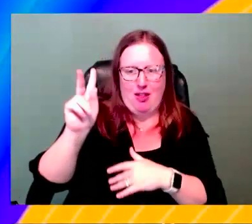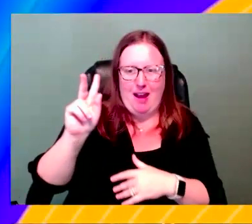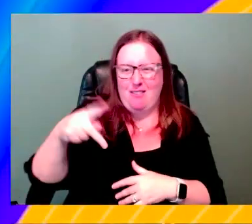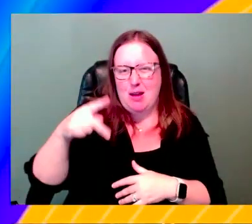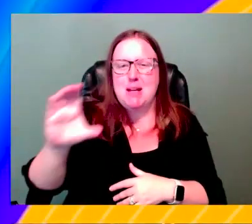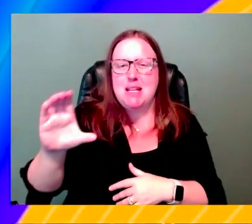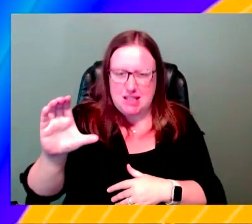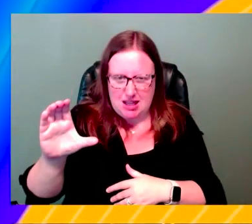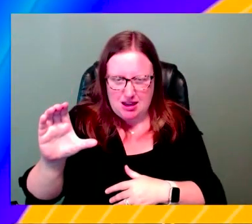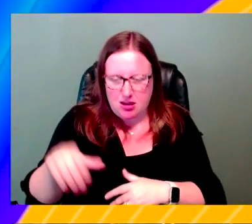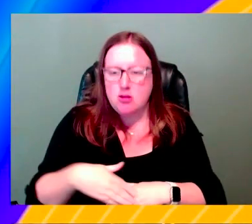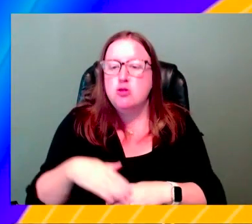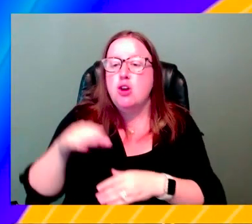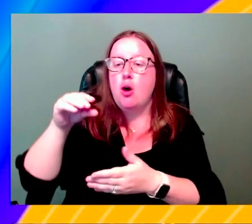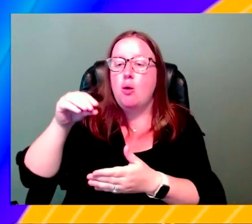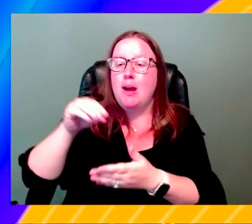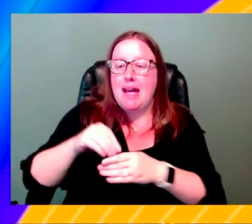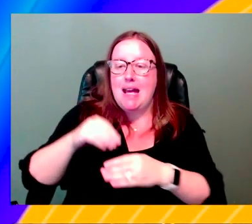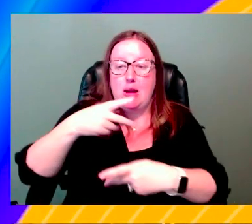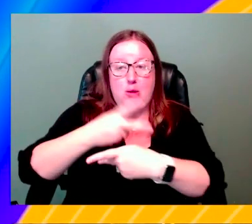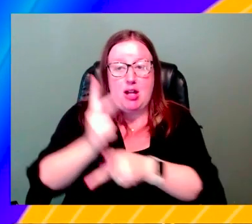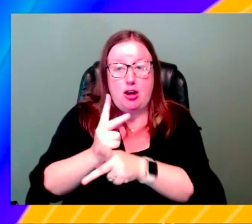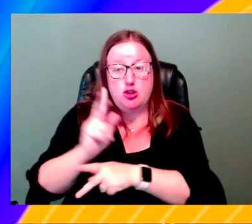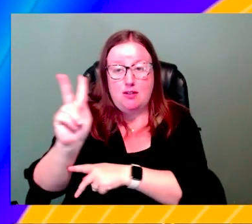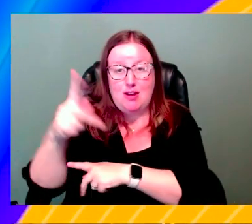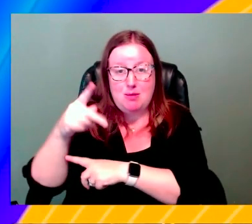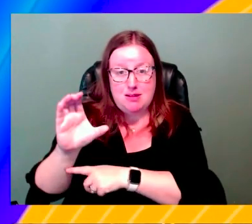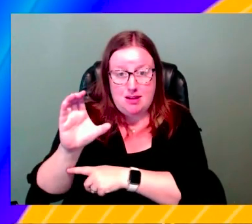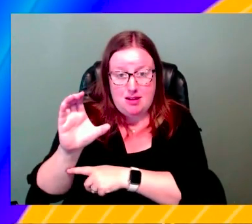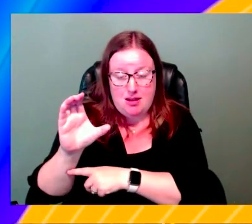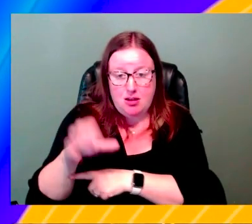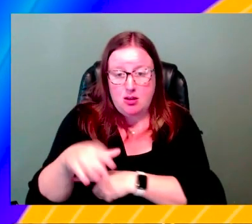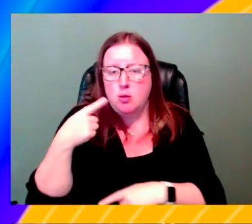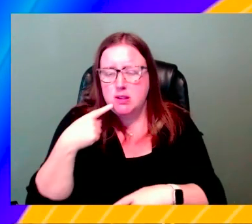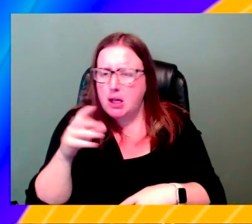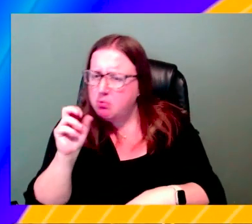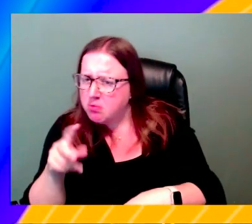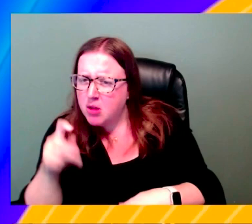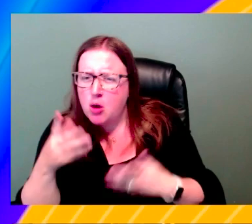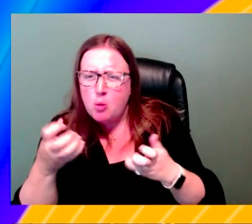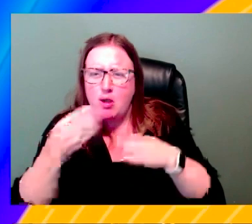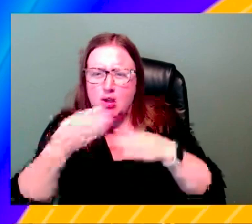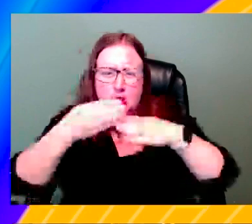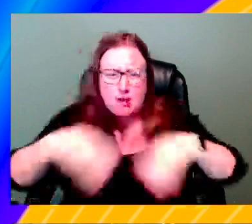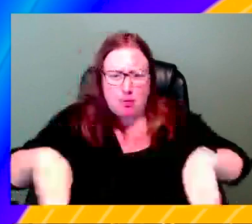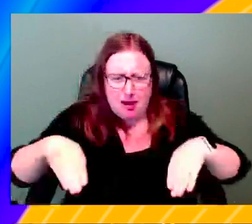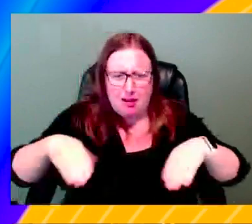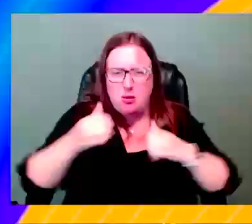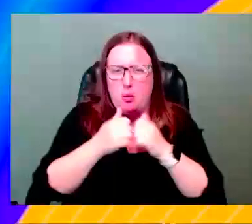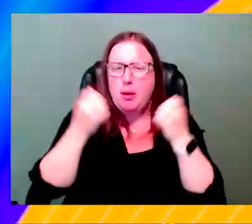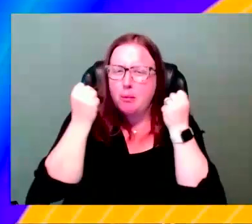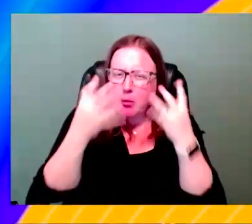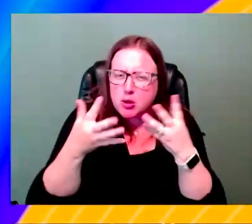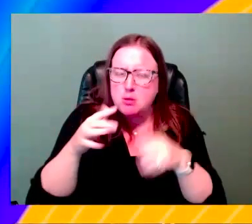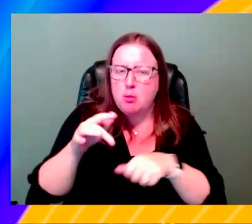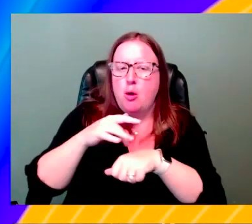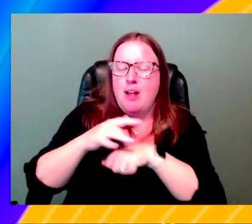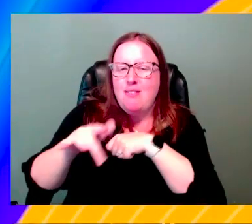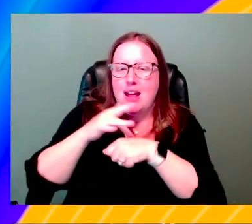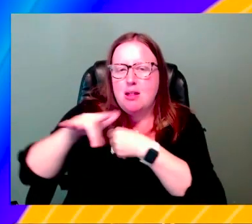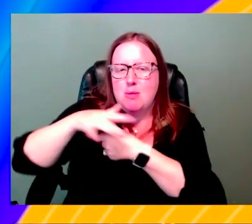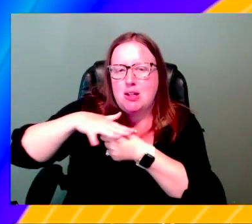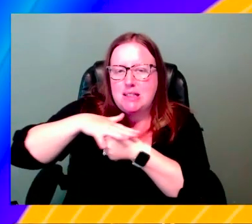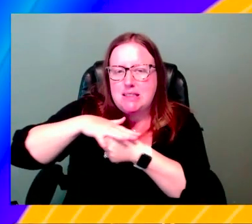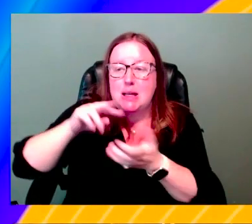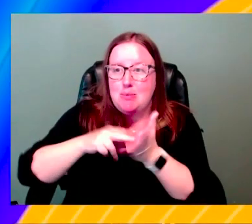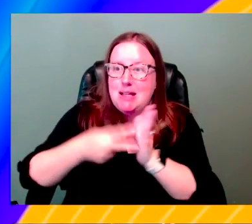going to put it in our production VPC. Yep. We're going to say, hey, we want to split these things across multiple availability zones to make it highly available